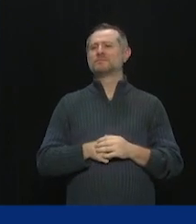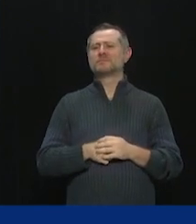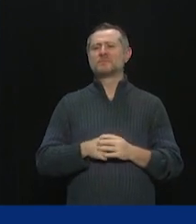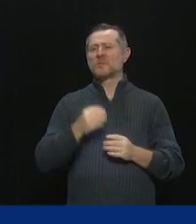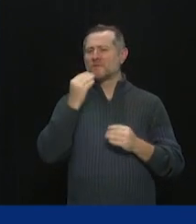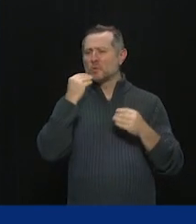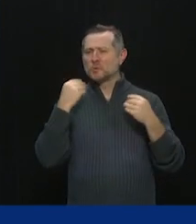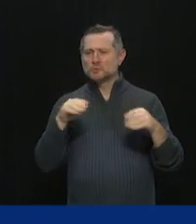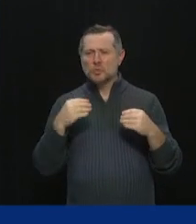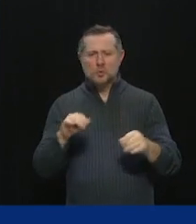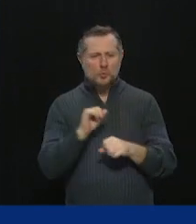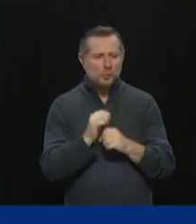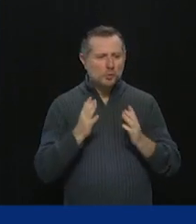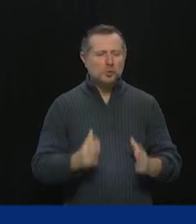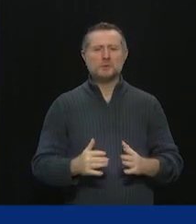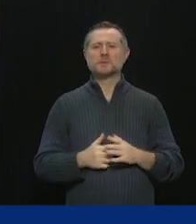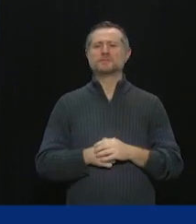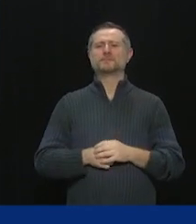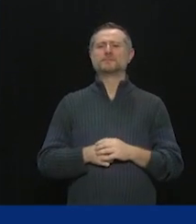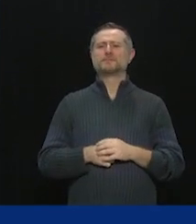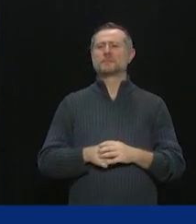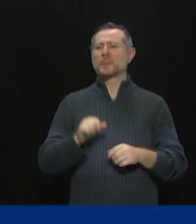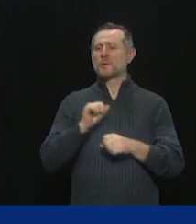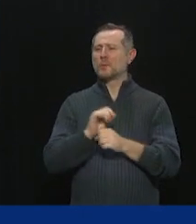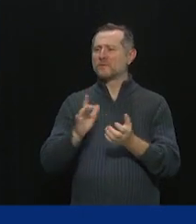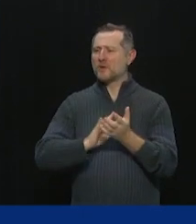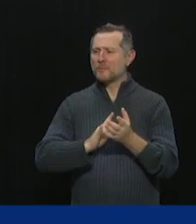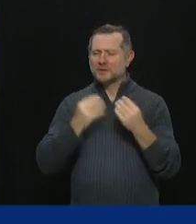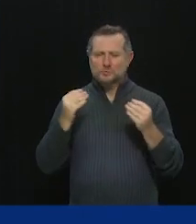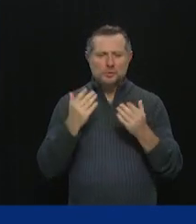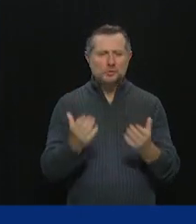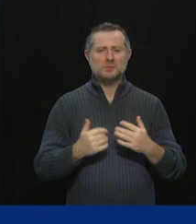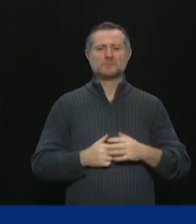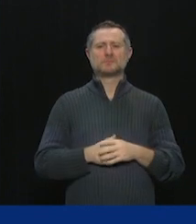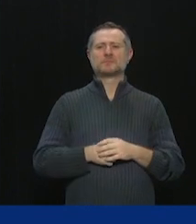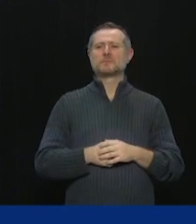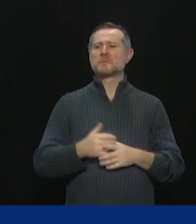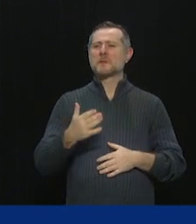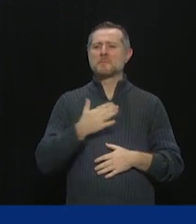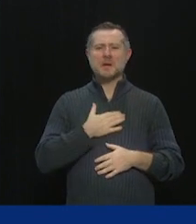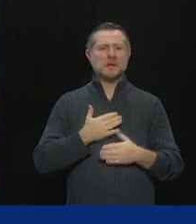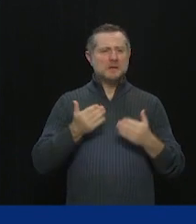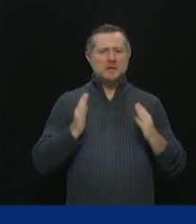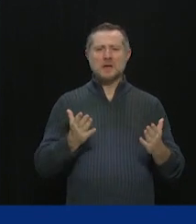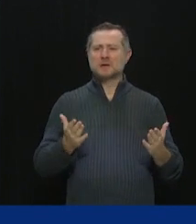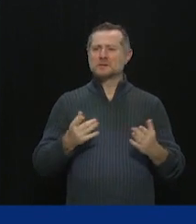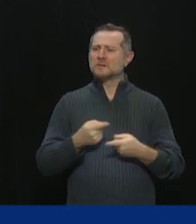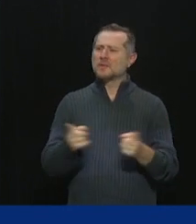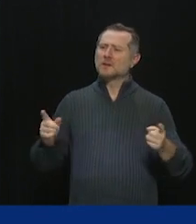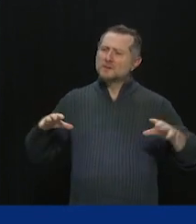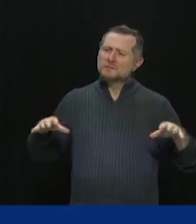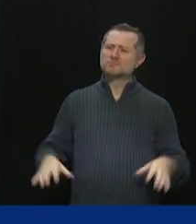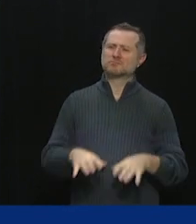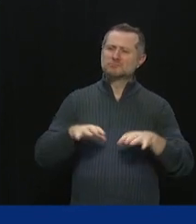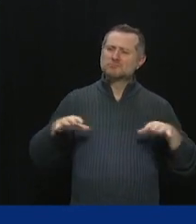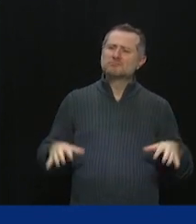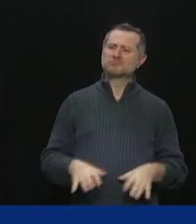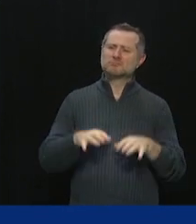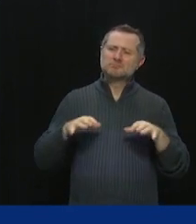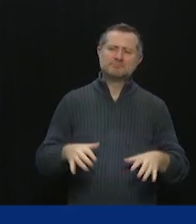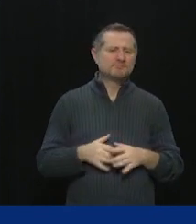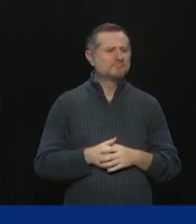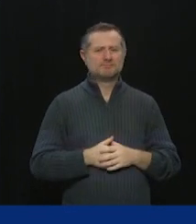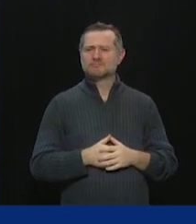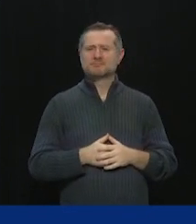store workers, the people who worked in pharmacies. They, my God, they did something so extraordinary. They left the security